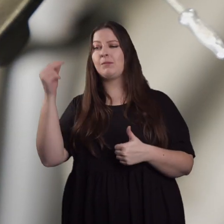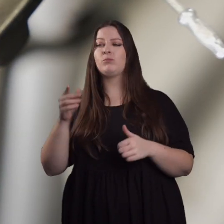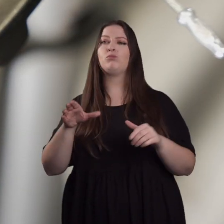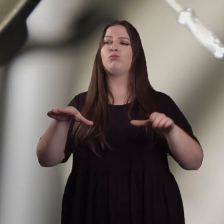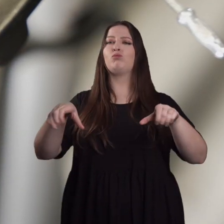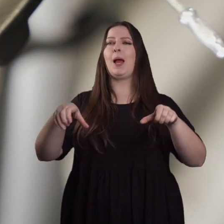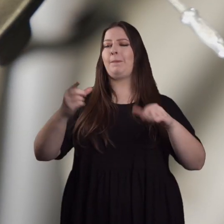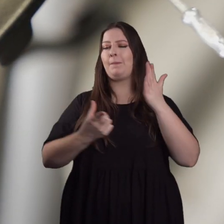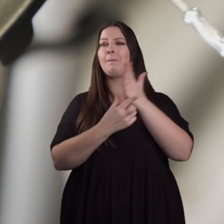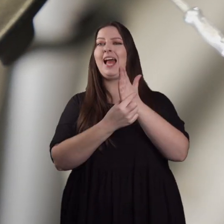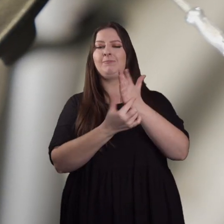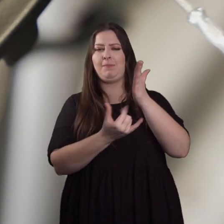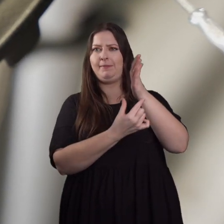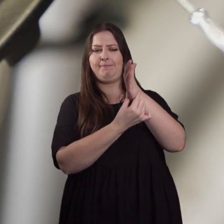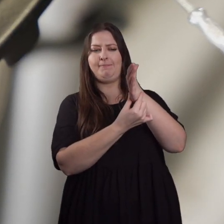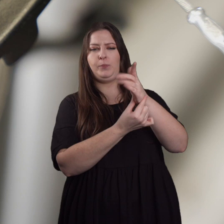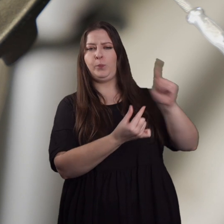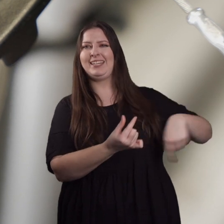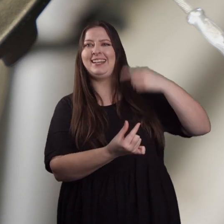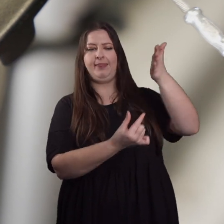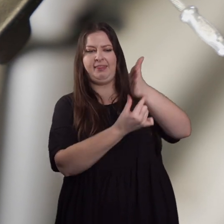Sometimes, brakes can be squeaking.